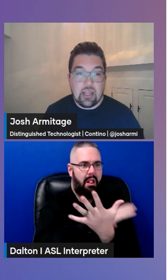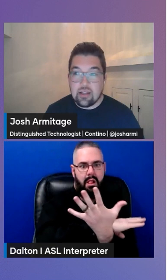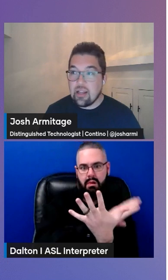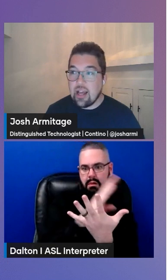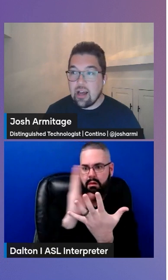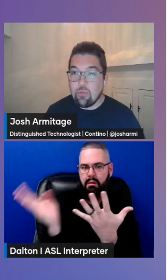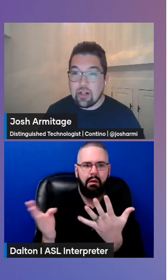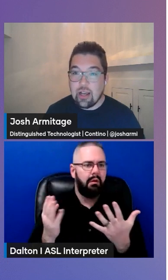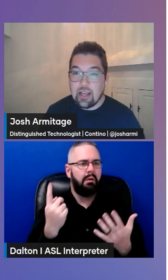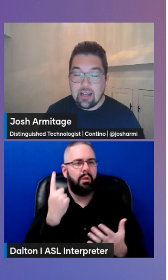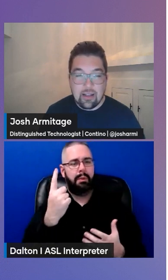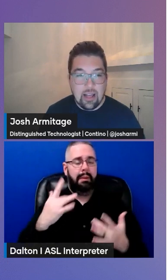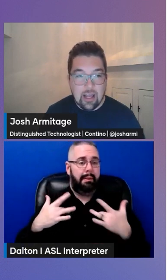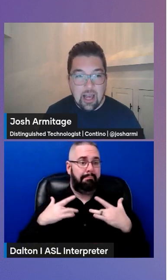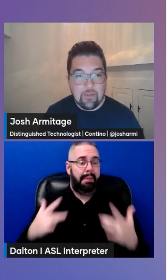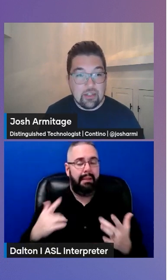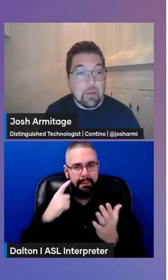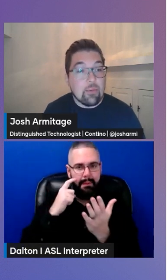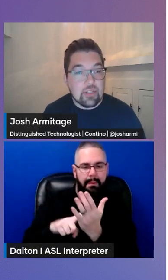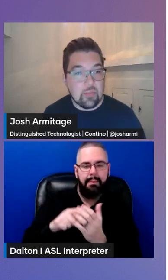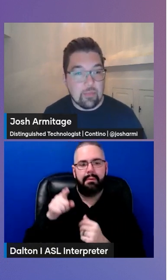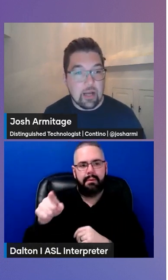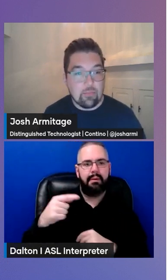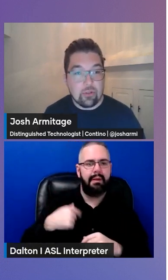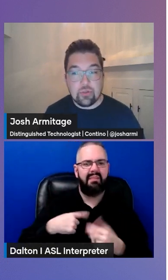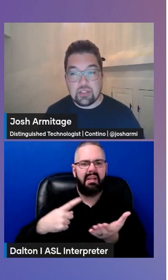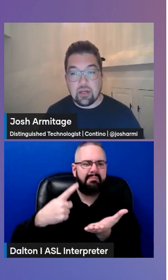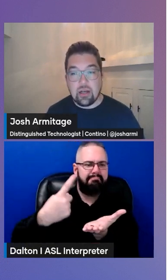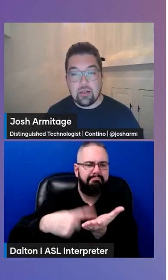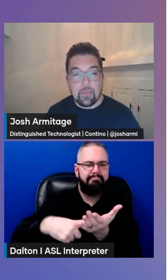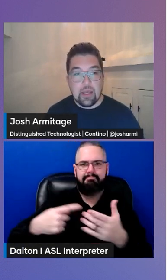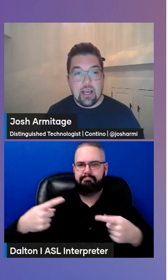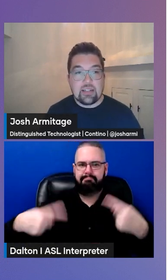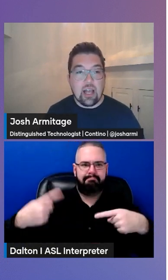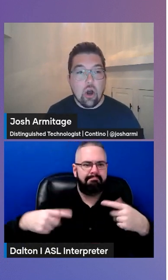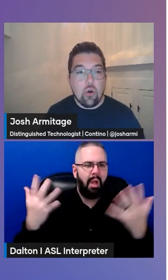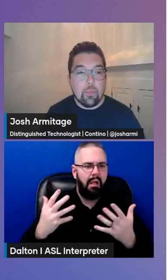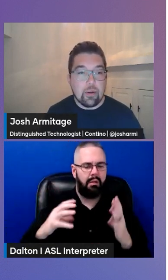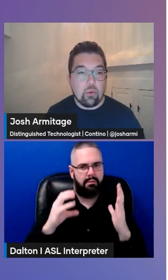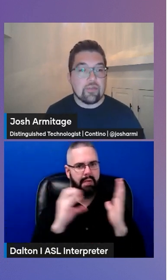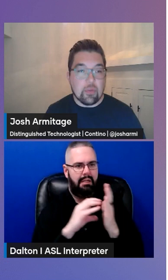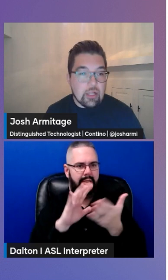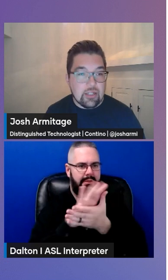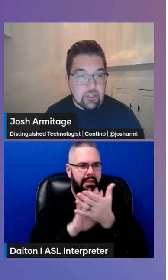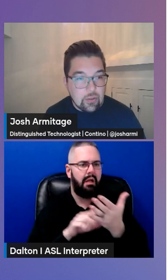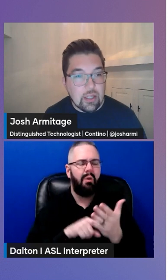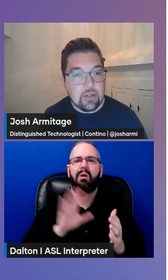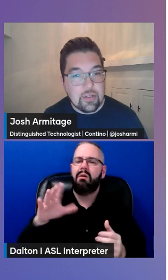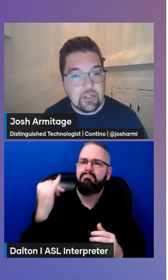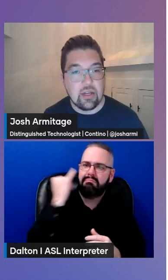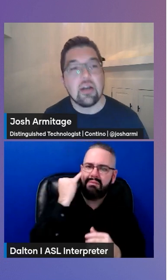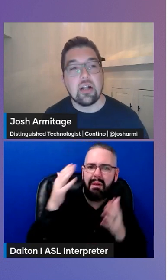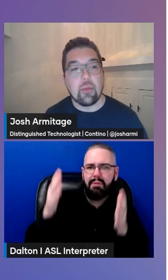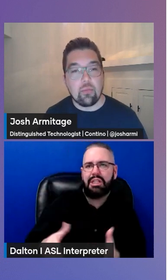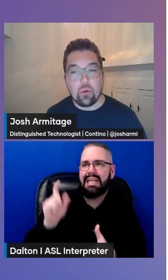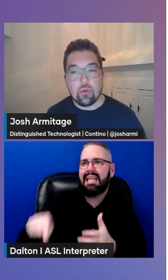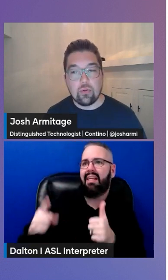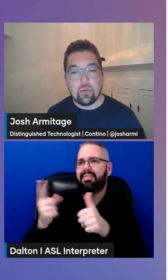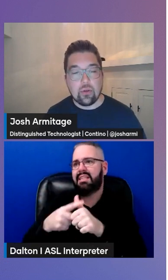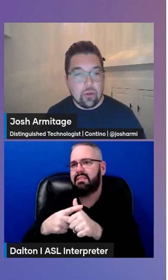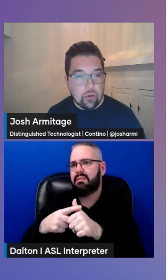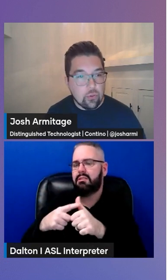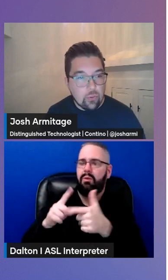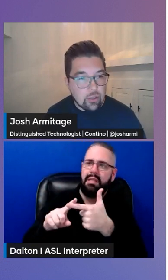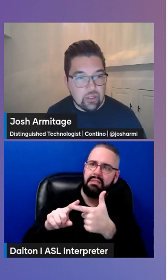things that when I have a debate with someone about module design is like, oh, but what if someone needs to do this? And I'm like,